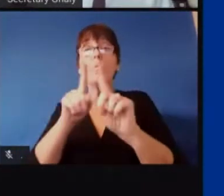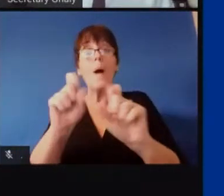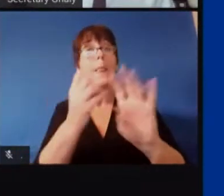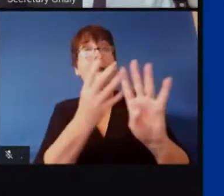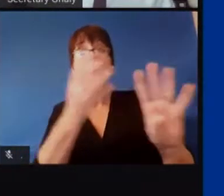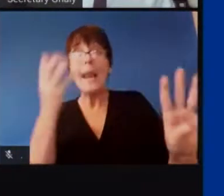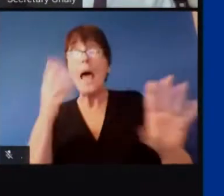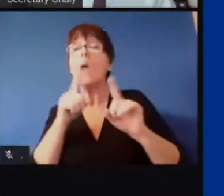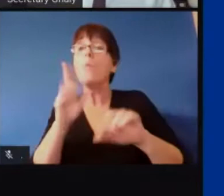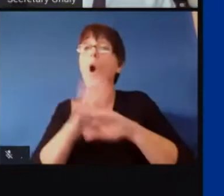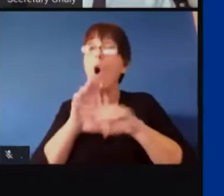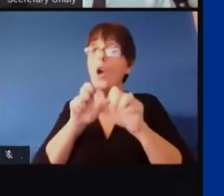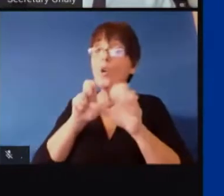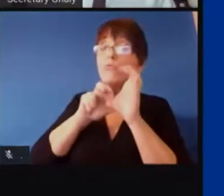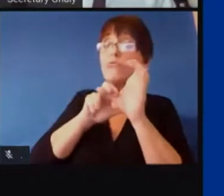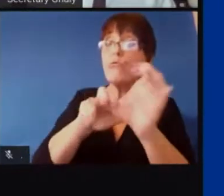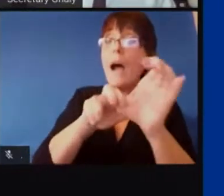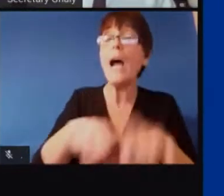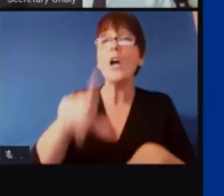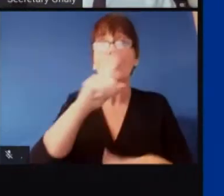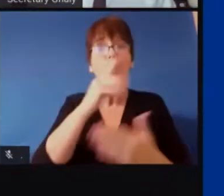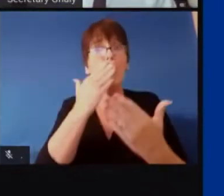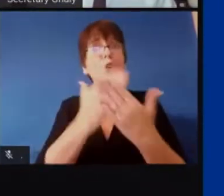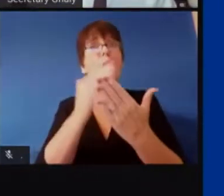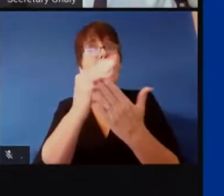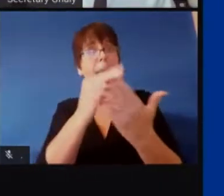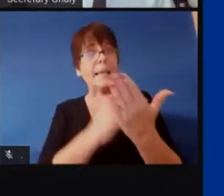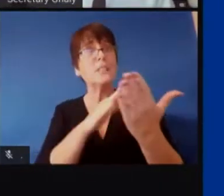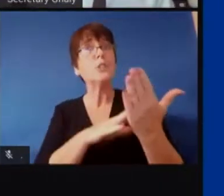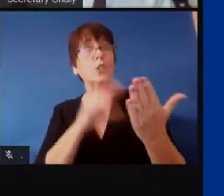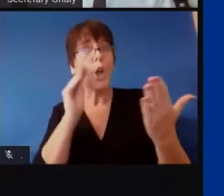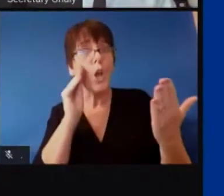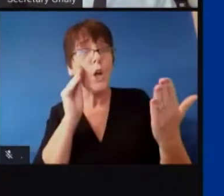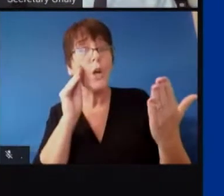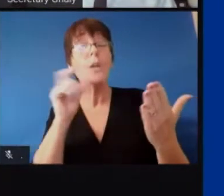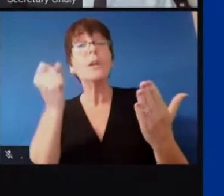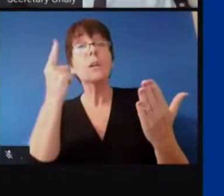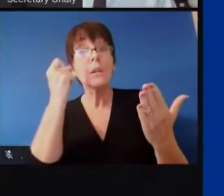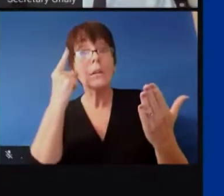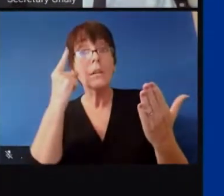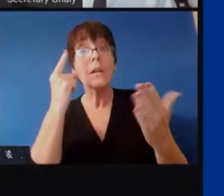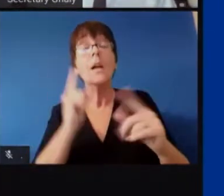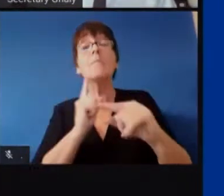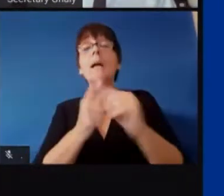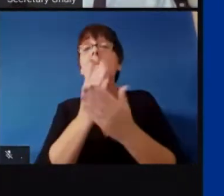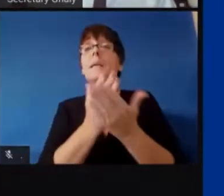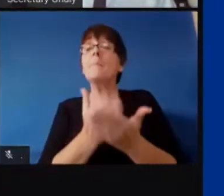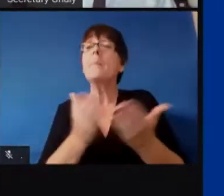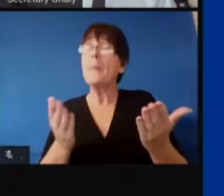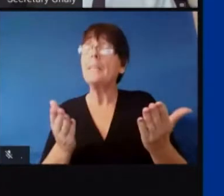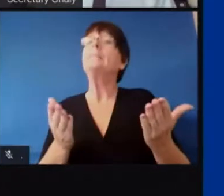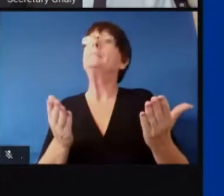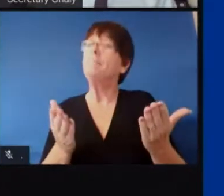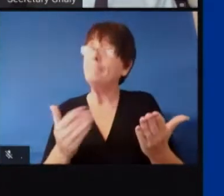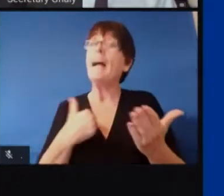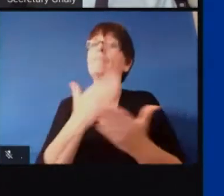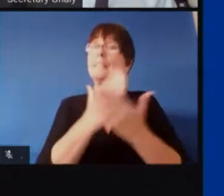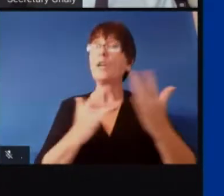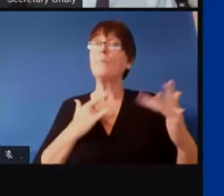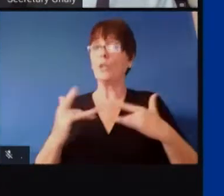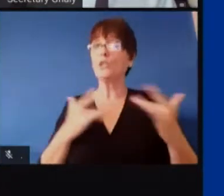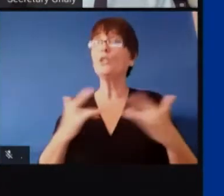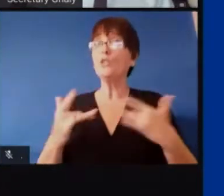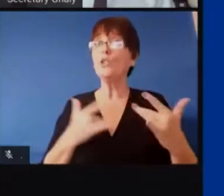on a ride. Really great lessons learned there, but also some things that raised some concern. The level